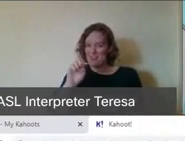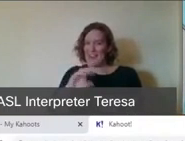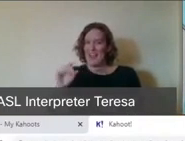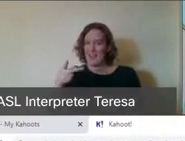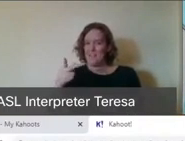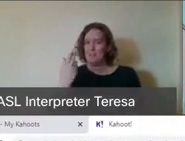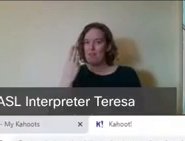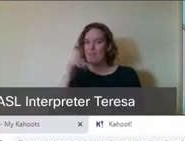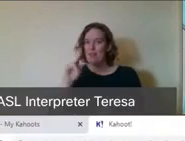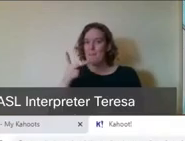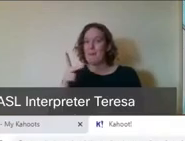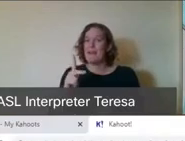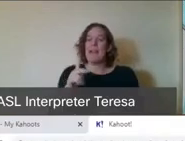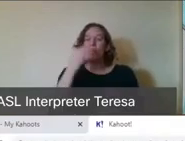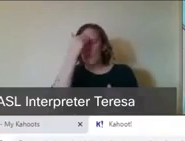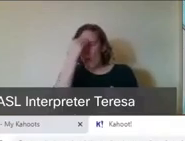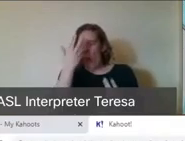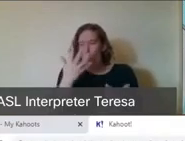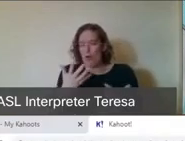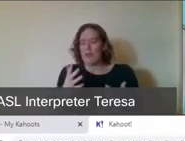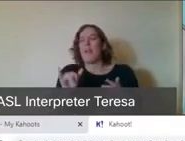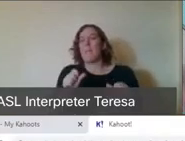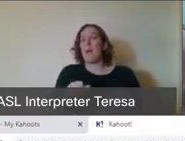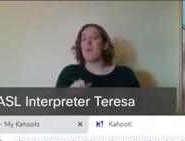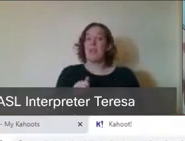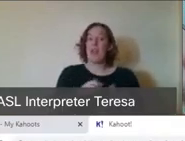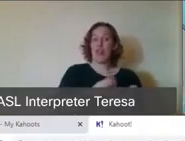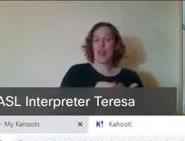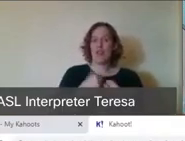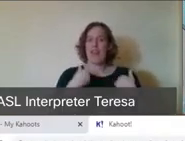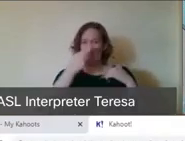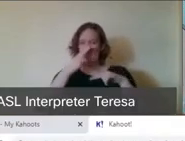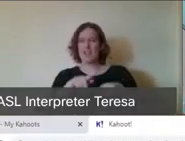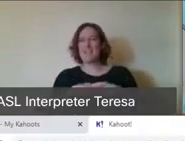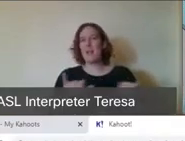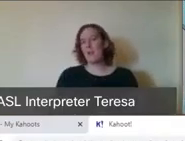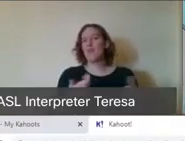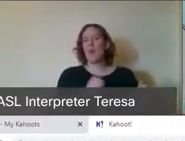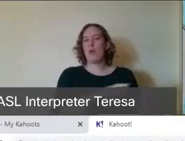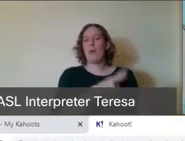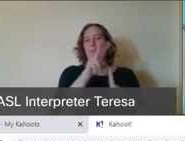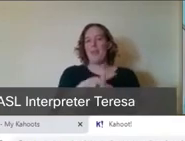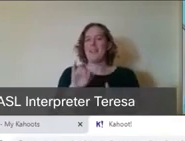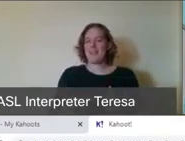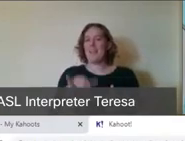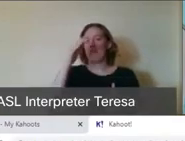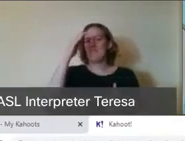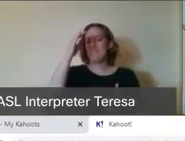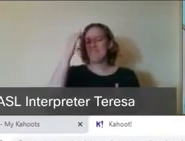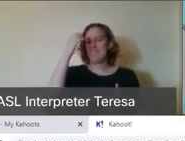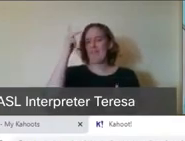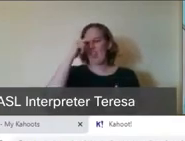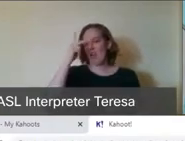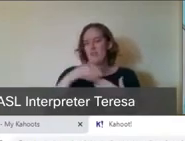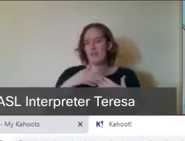learn and have fun at the same time. So we're just trying to bring that philosophy forward in everything that we do. So we get to